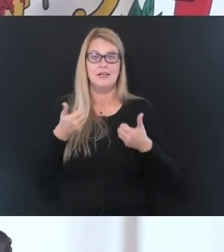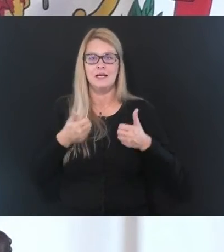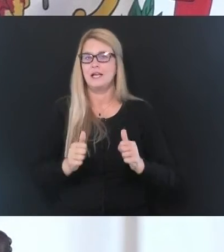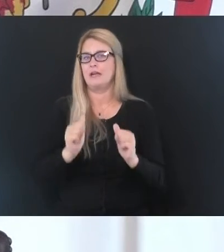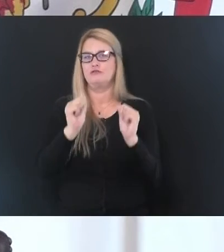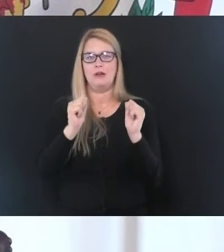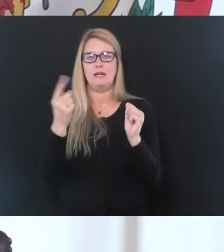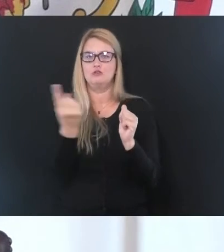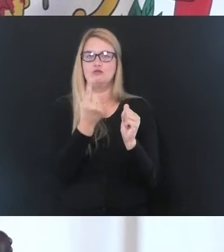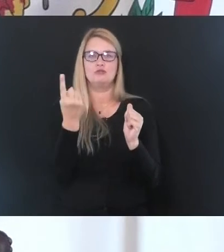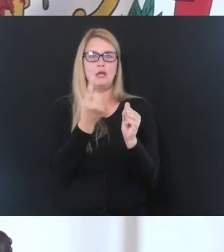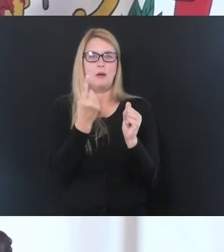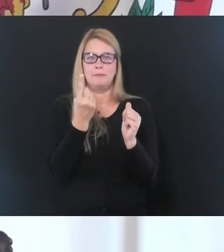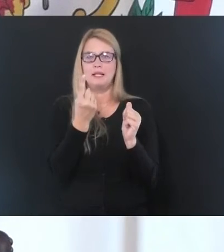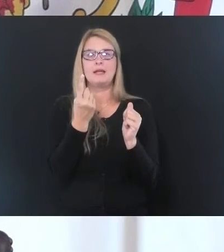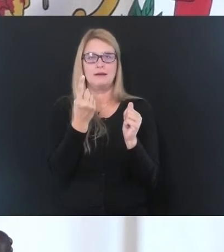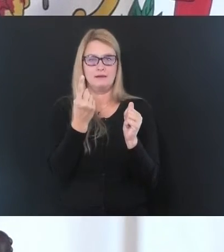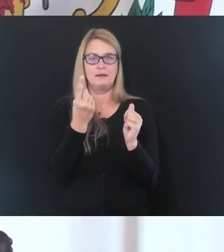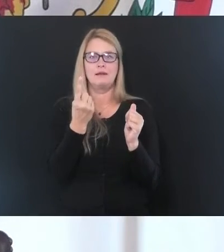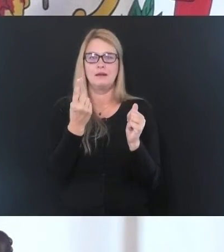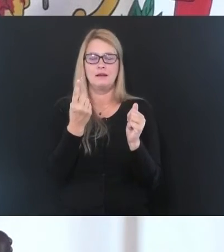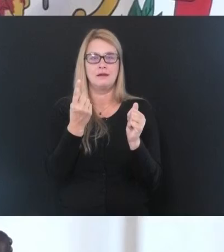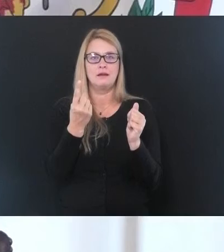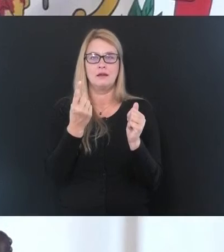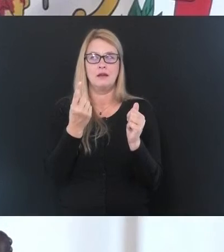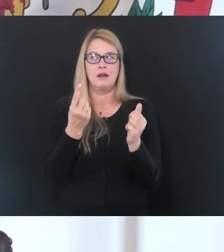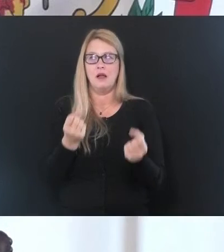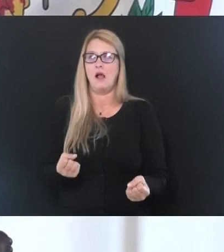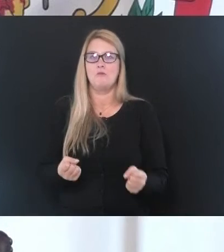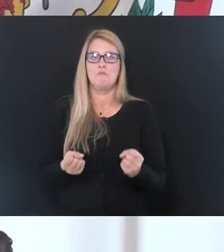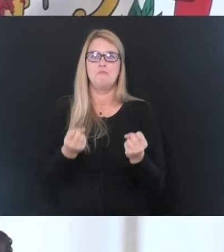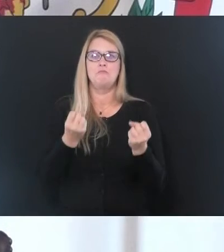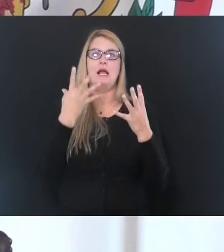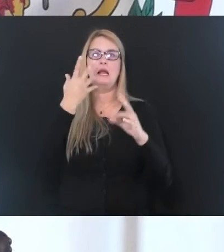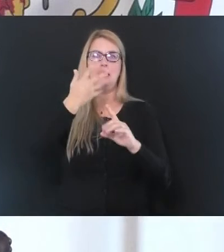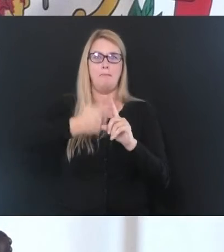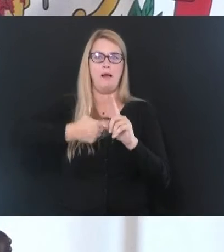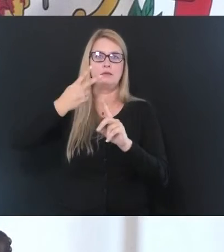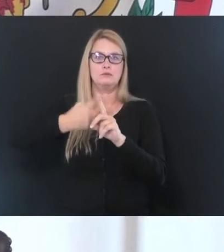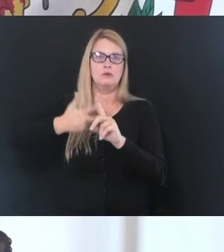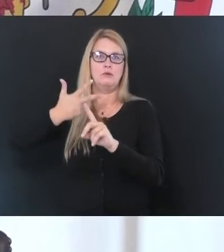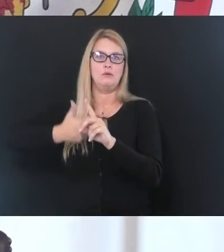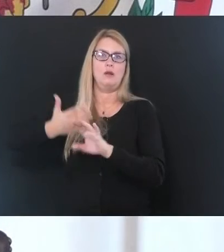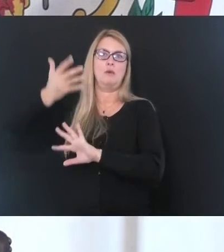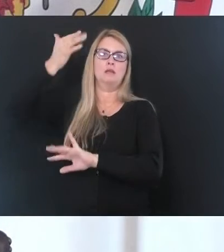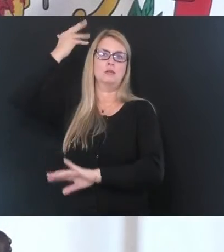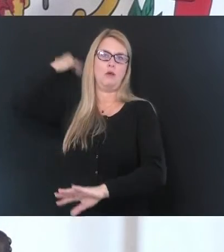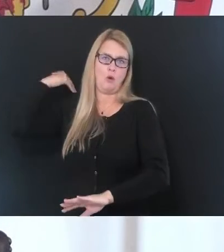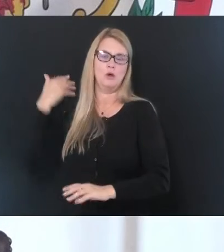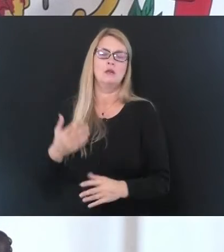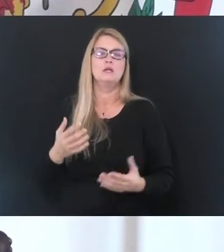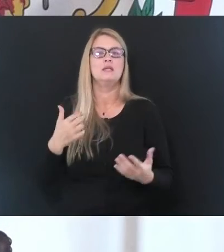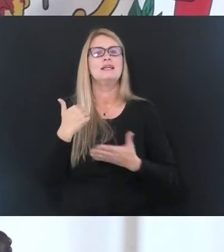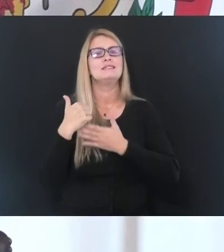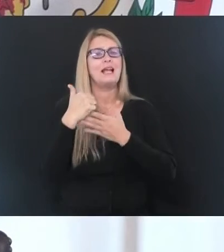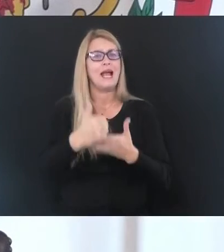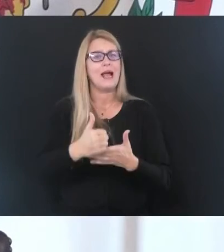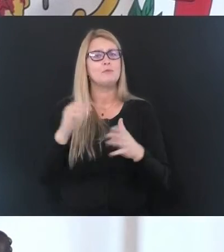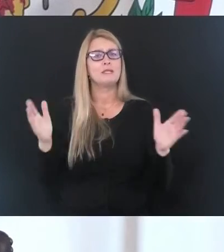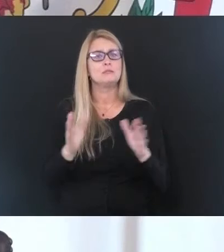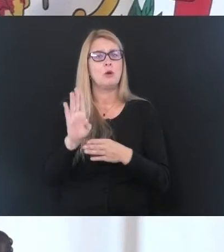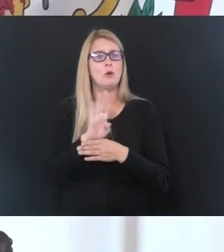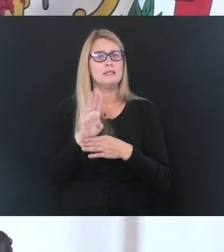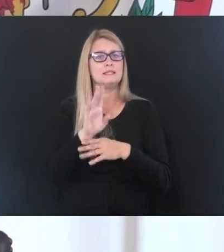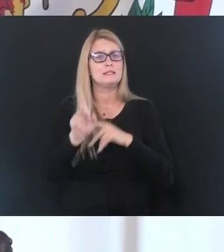just do something that should have been done, God knows, months ago, and that's just help our people and our small businesses and